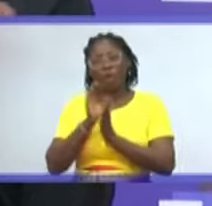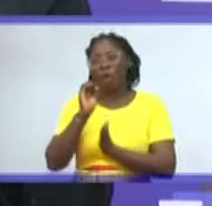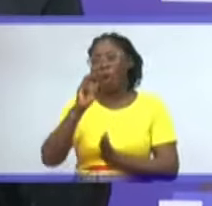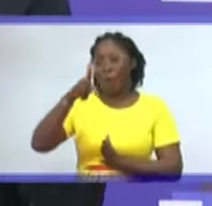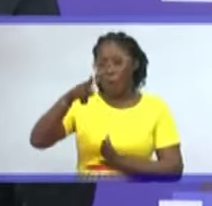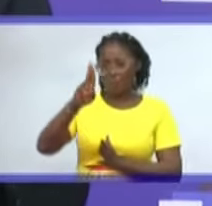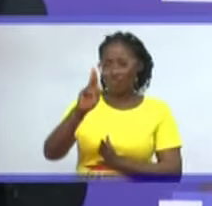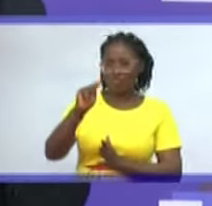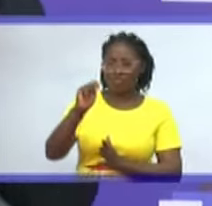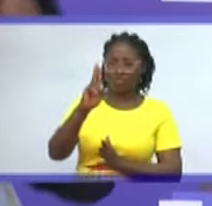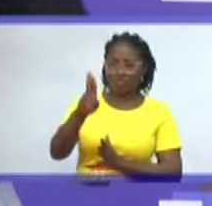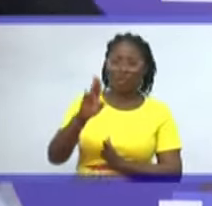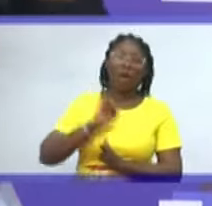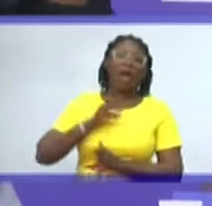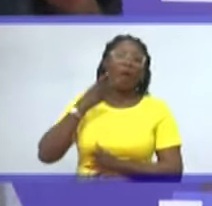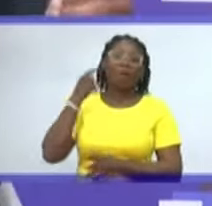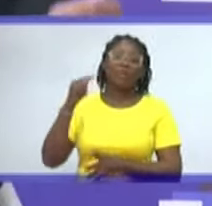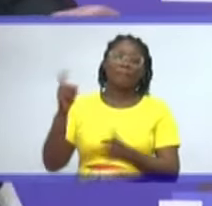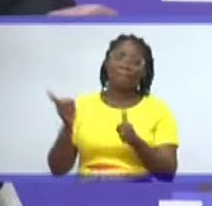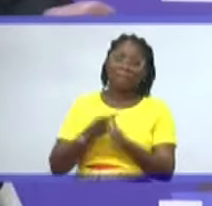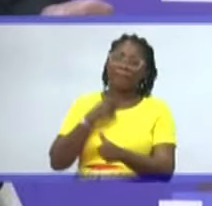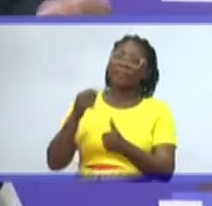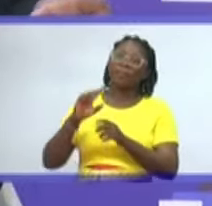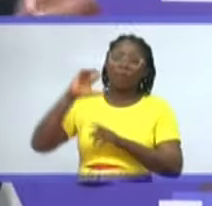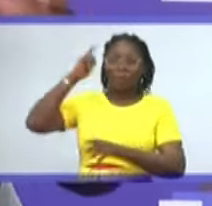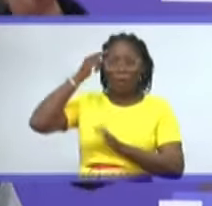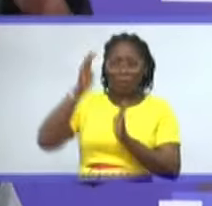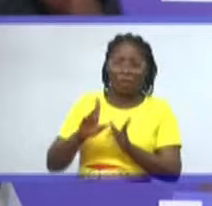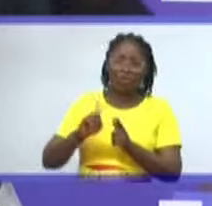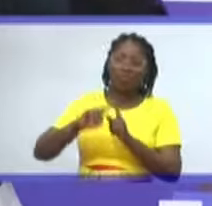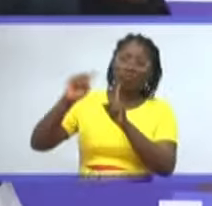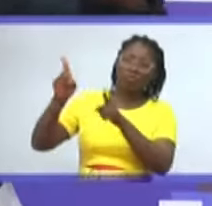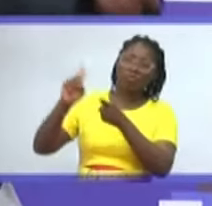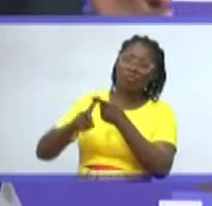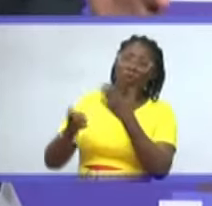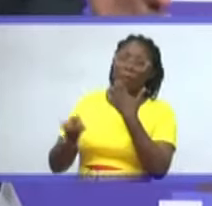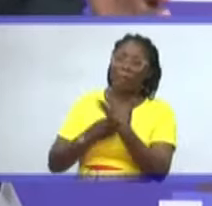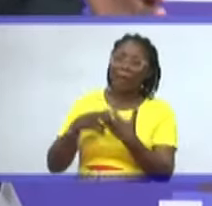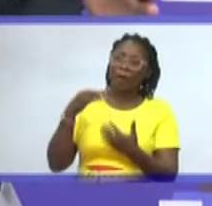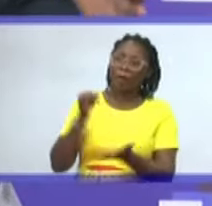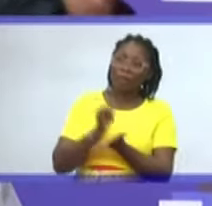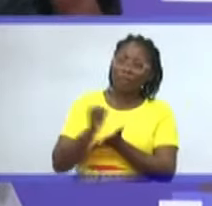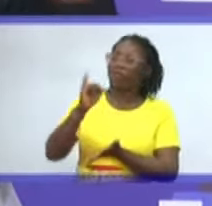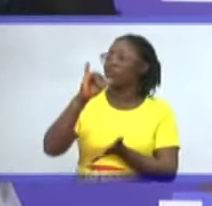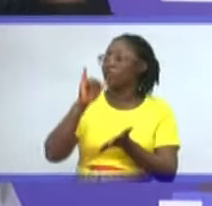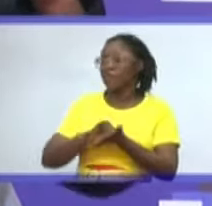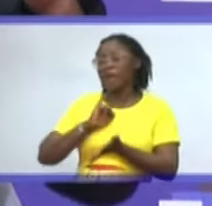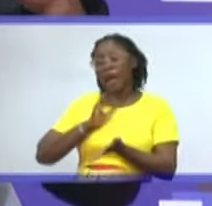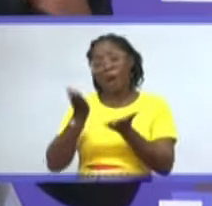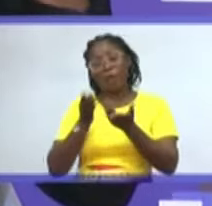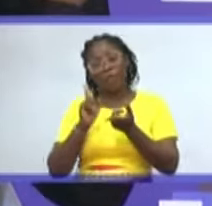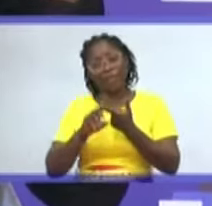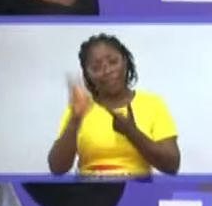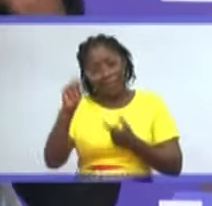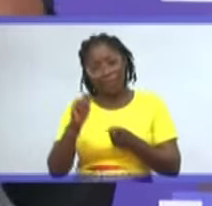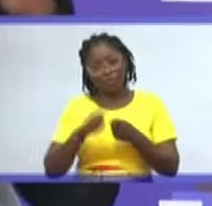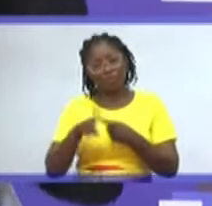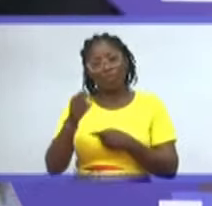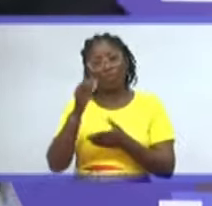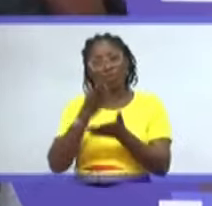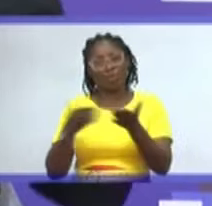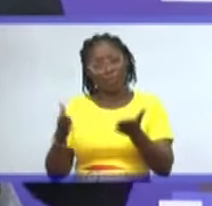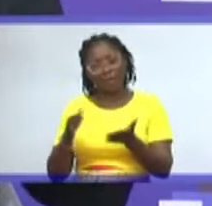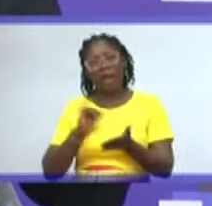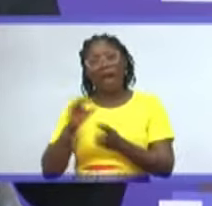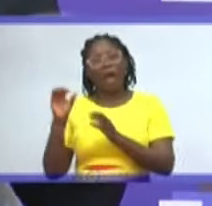I was the first governor to go to Bank of Industry and say, I want us to do something. I want to put in